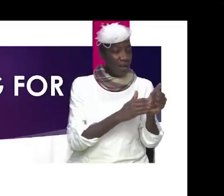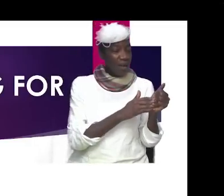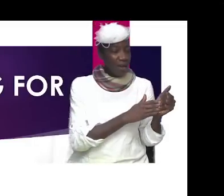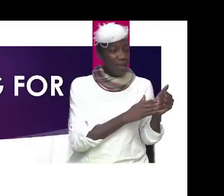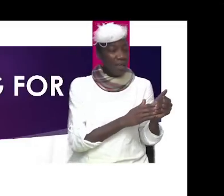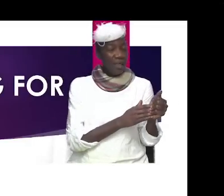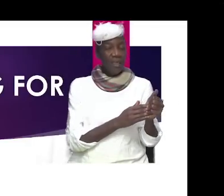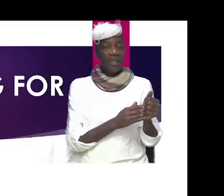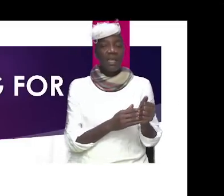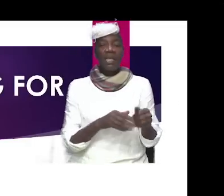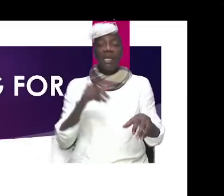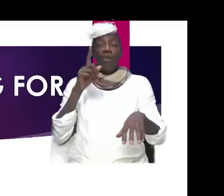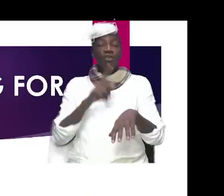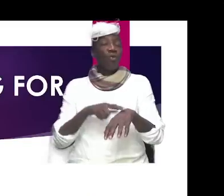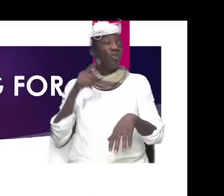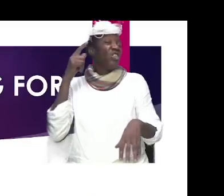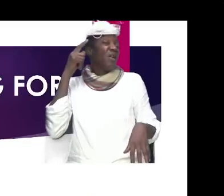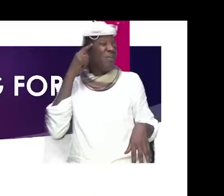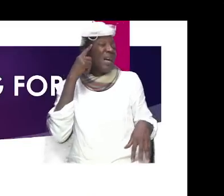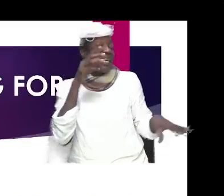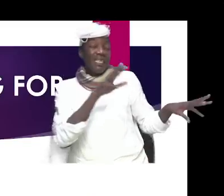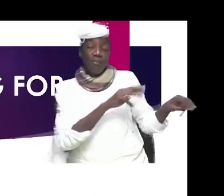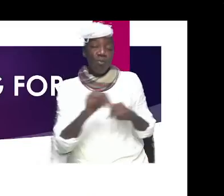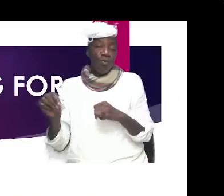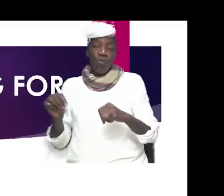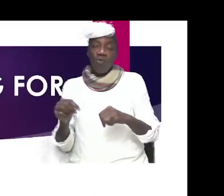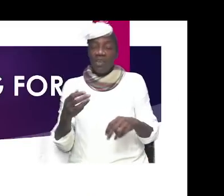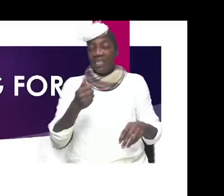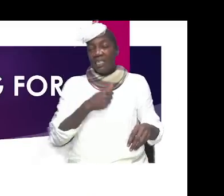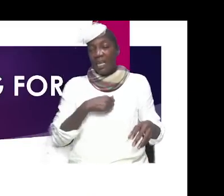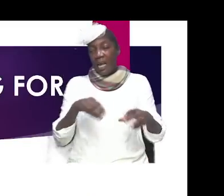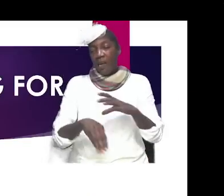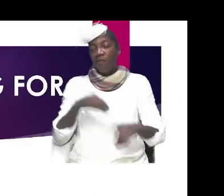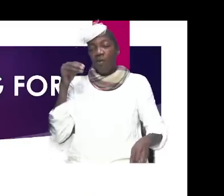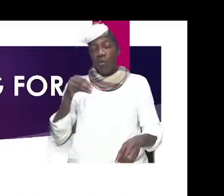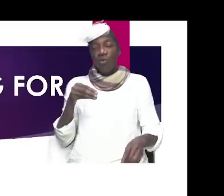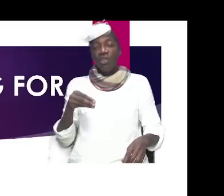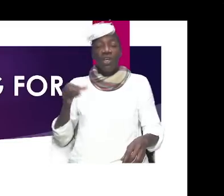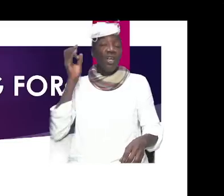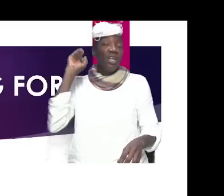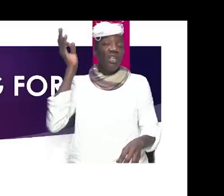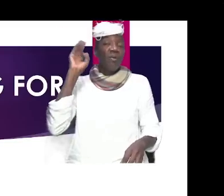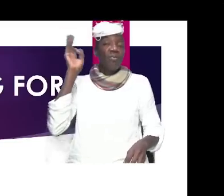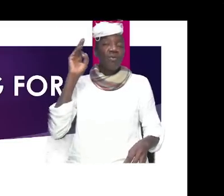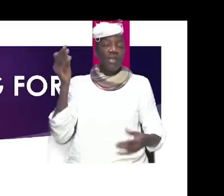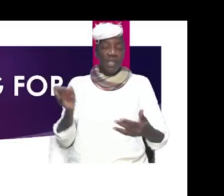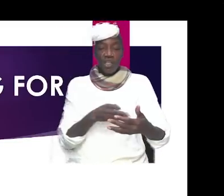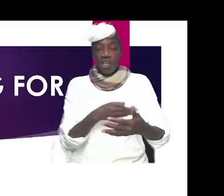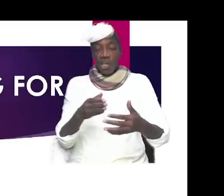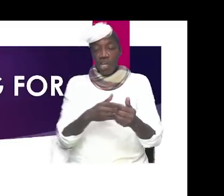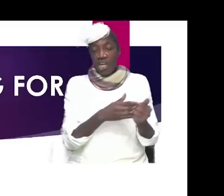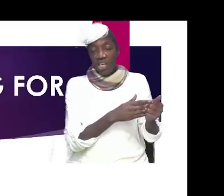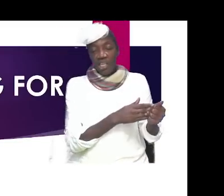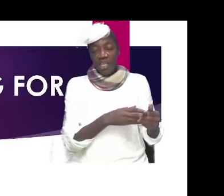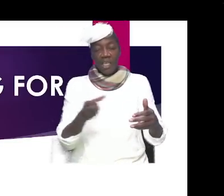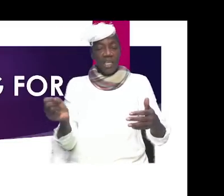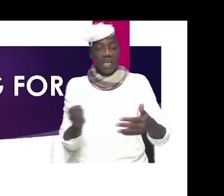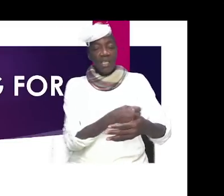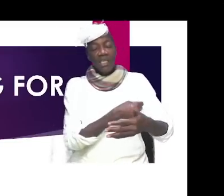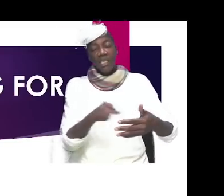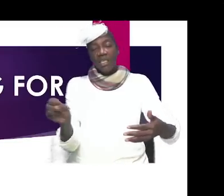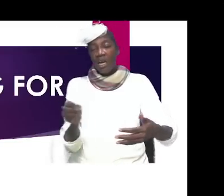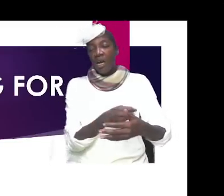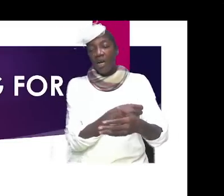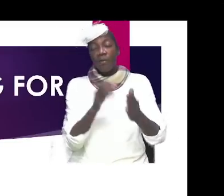to touch the mind so that we can take self out of the way. If we are asked to preach, if we are asked to lead a song, we should pray